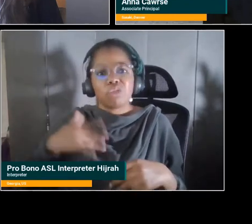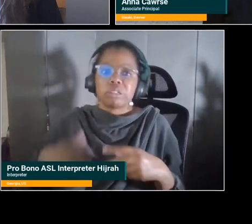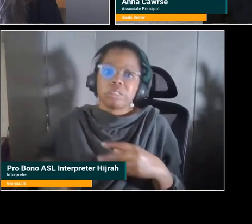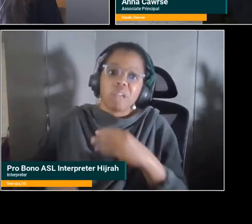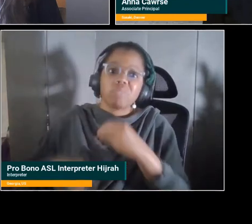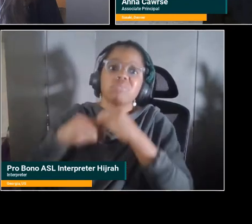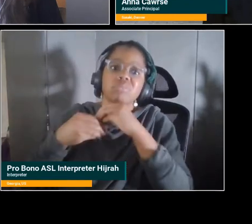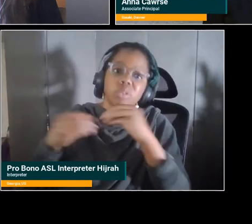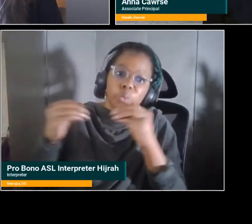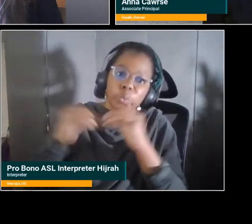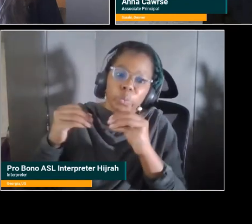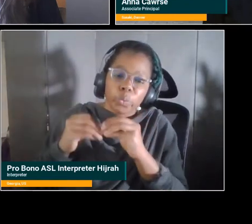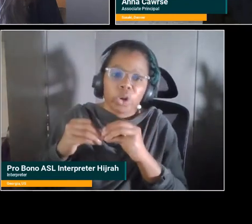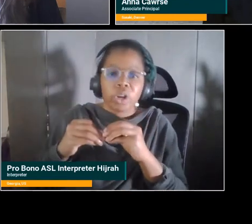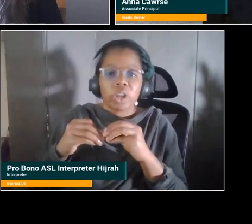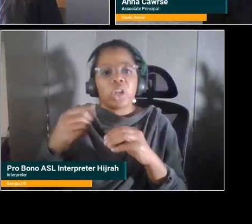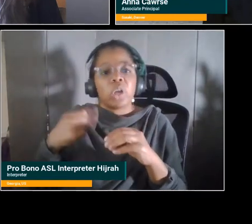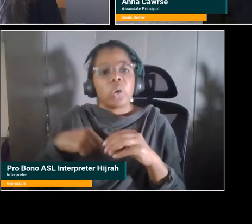right? We certainly heard